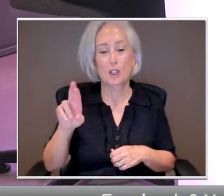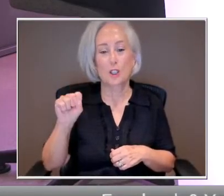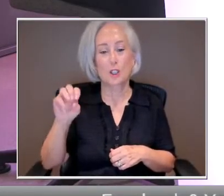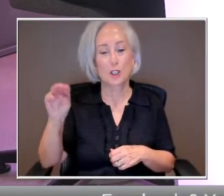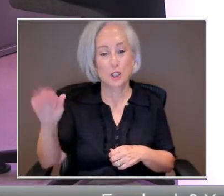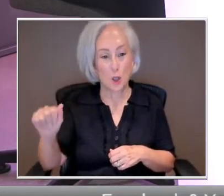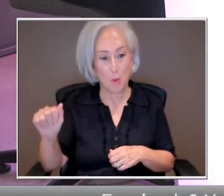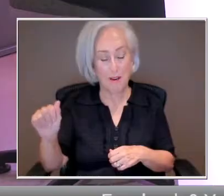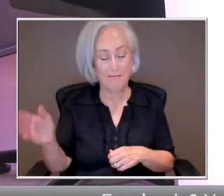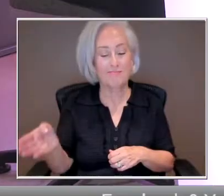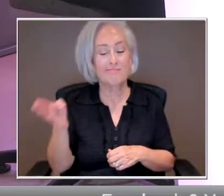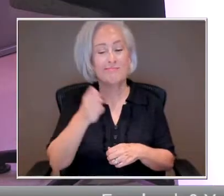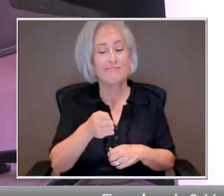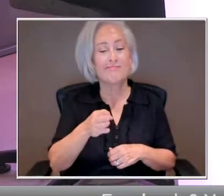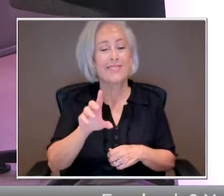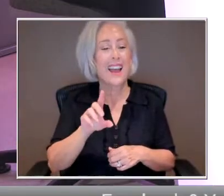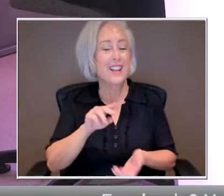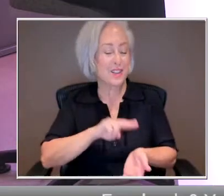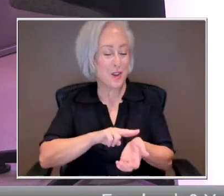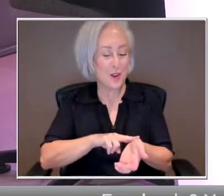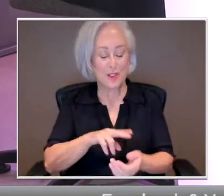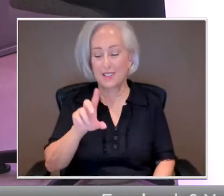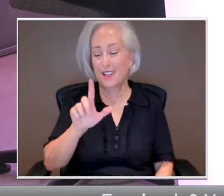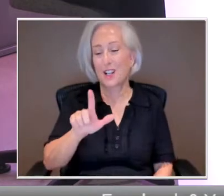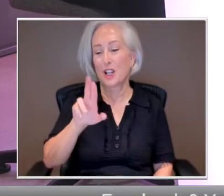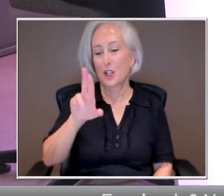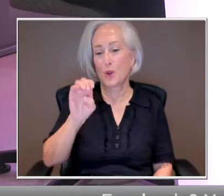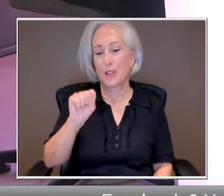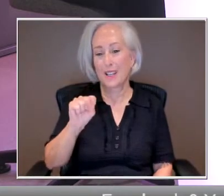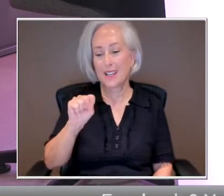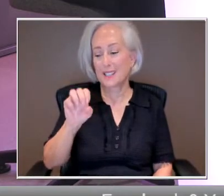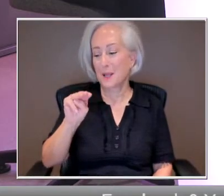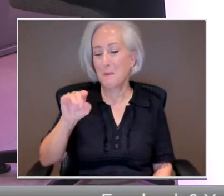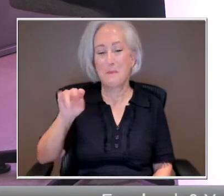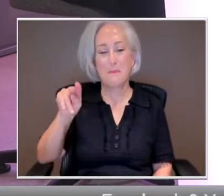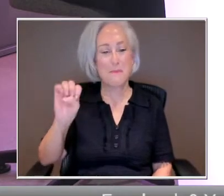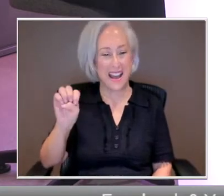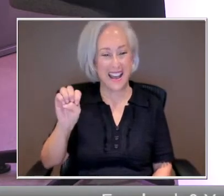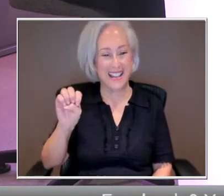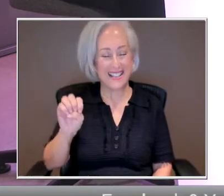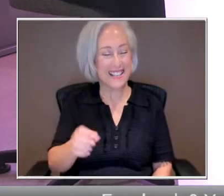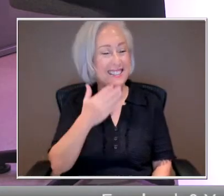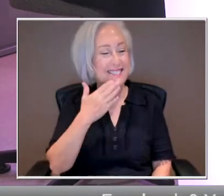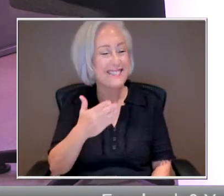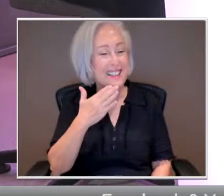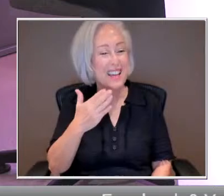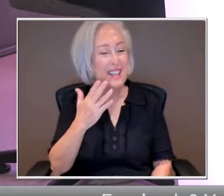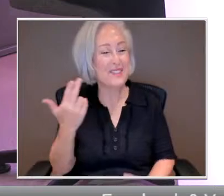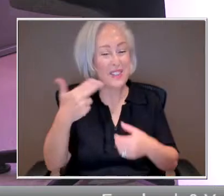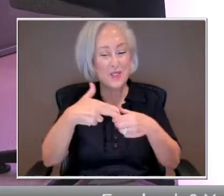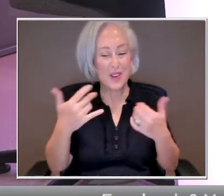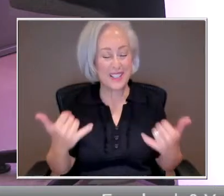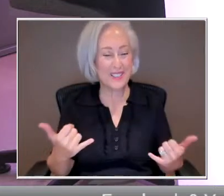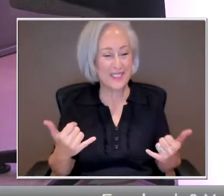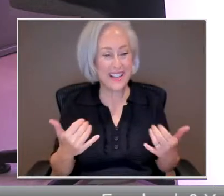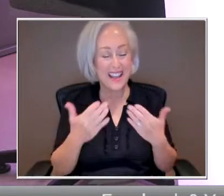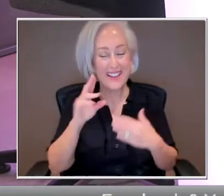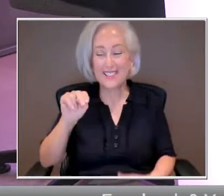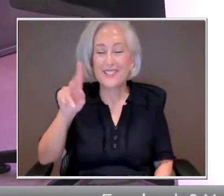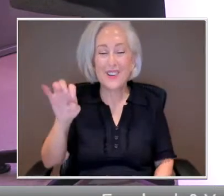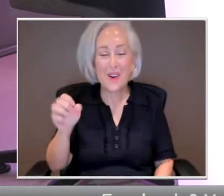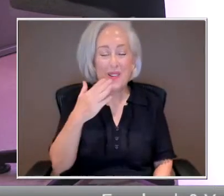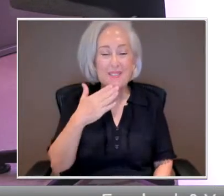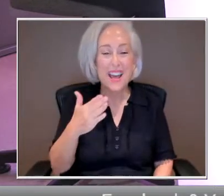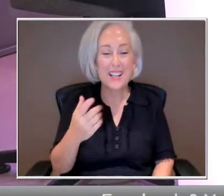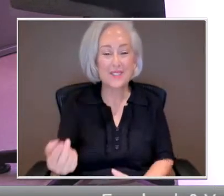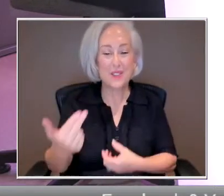nurse Lucas Mine. Is it Mine or Mean? Mine. Mine, okay. Thank you both for being here. And Nicole, thank you for joining us and sharing the